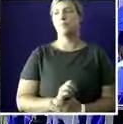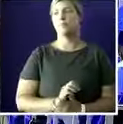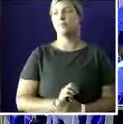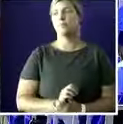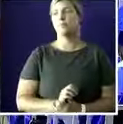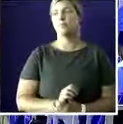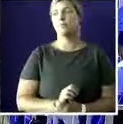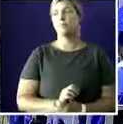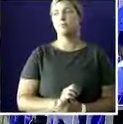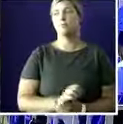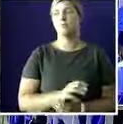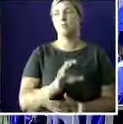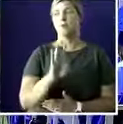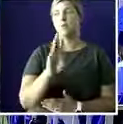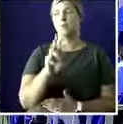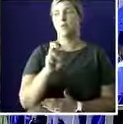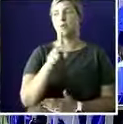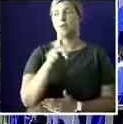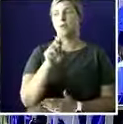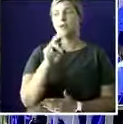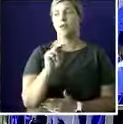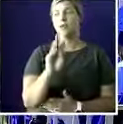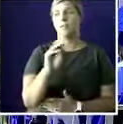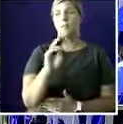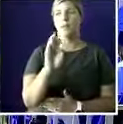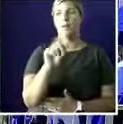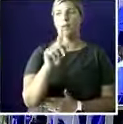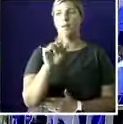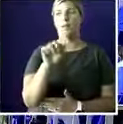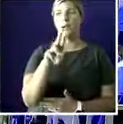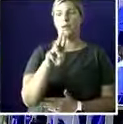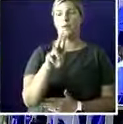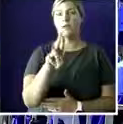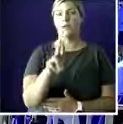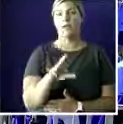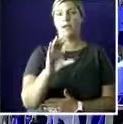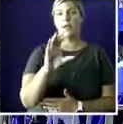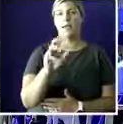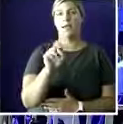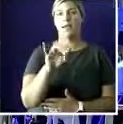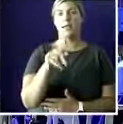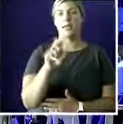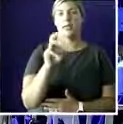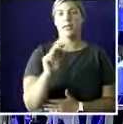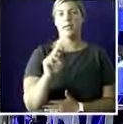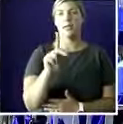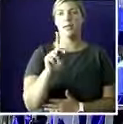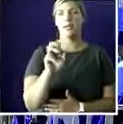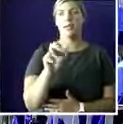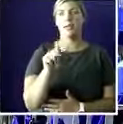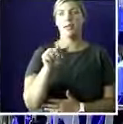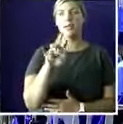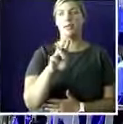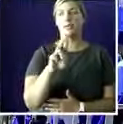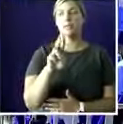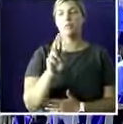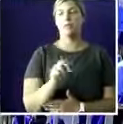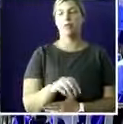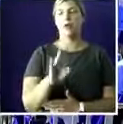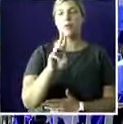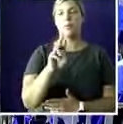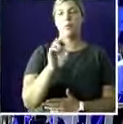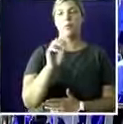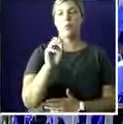DWA. Braden Joseph McIntyre. Caden Ryan Keener. Okay, CQ.